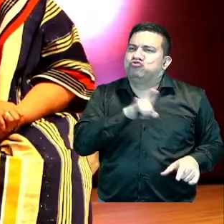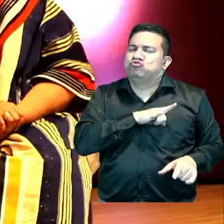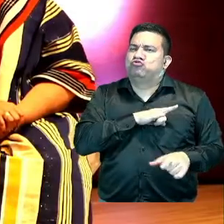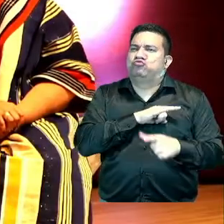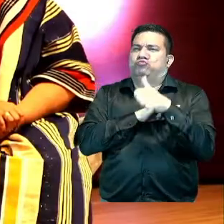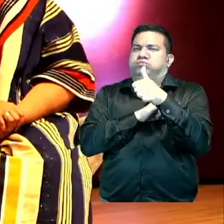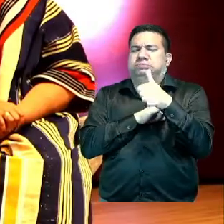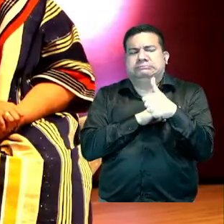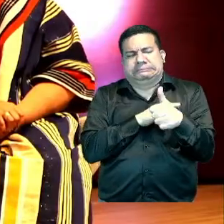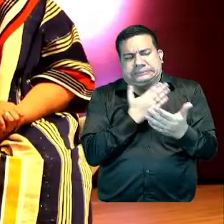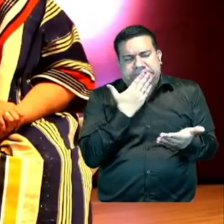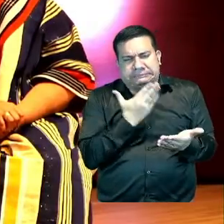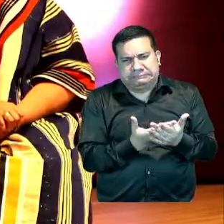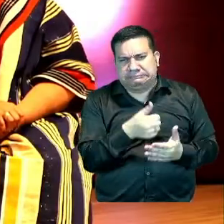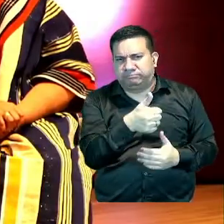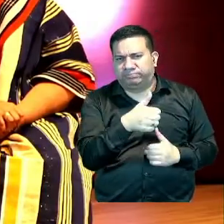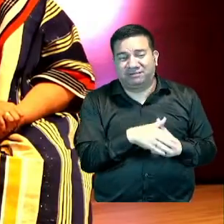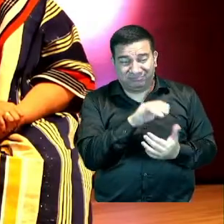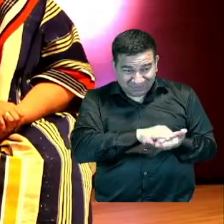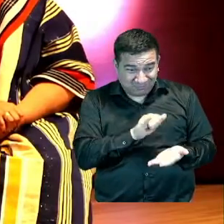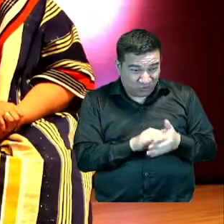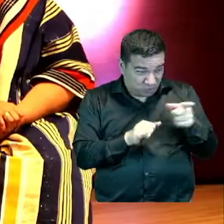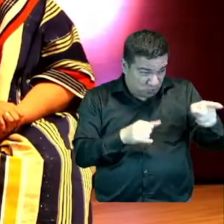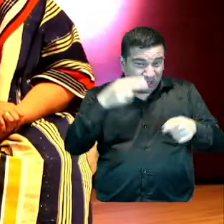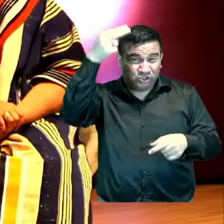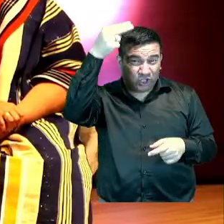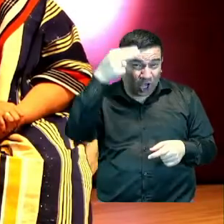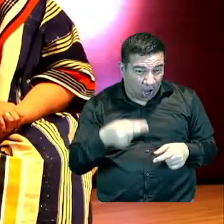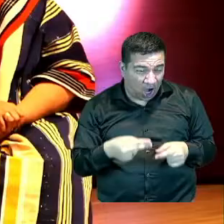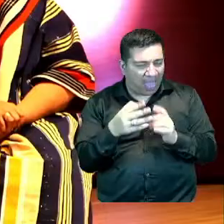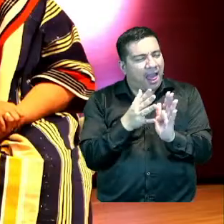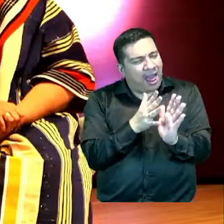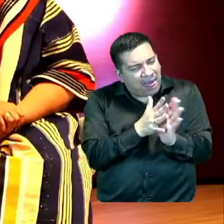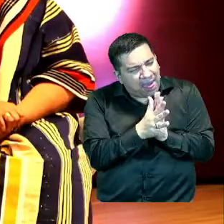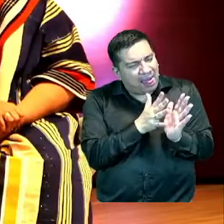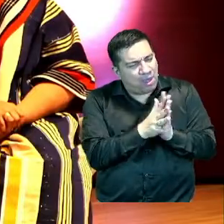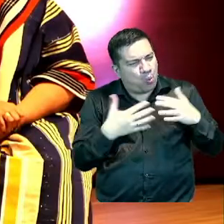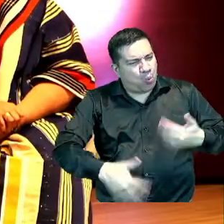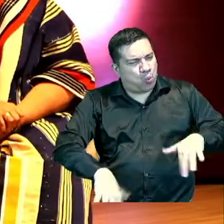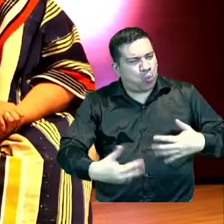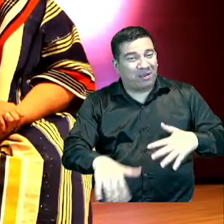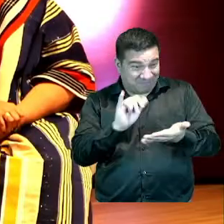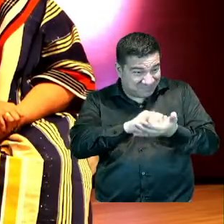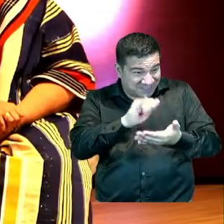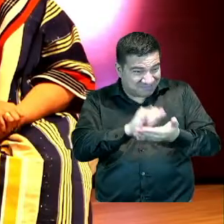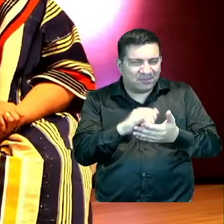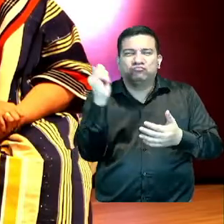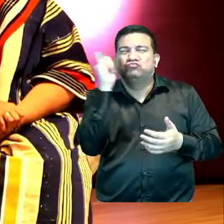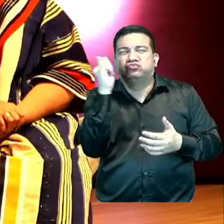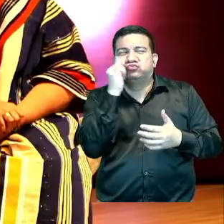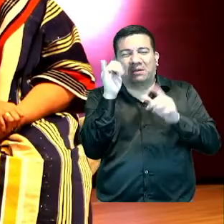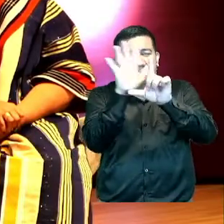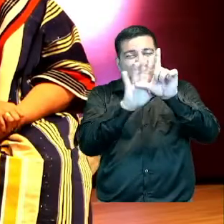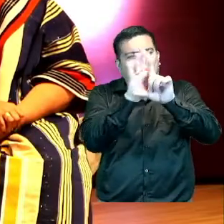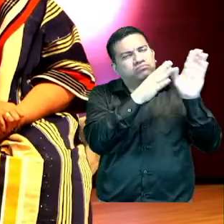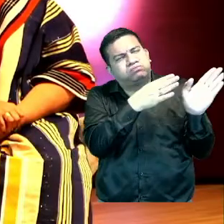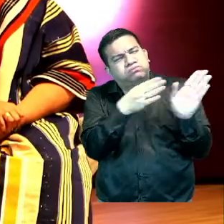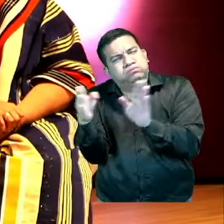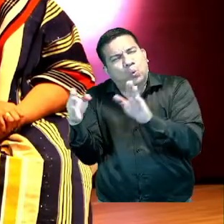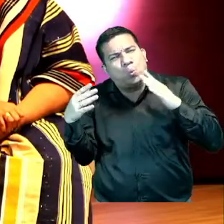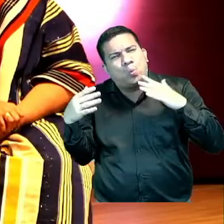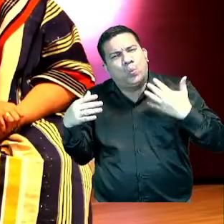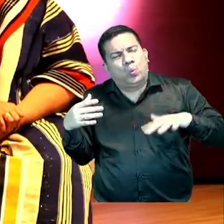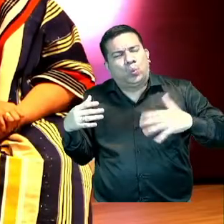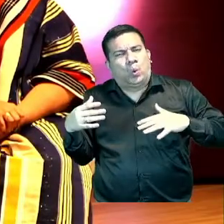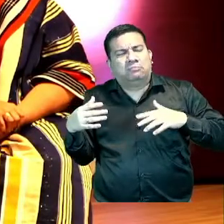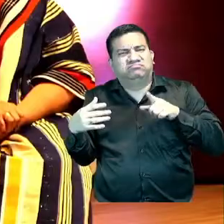inspiration for us. I want to tell you that this story of yours that we saw through the